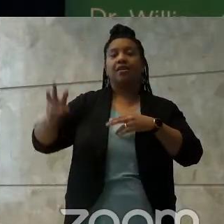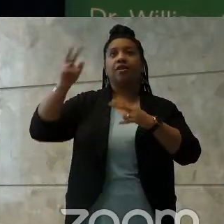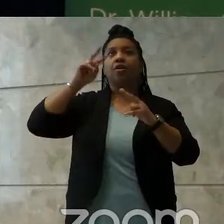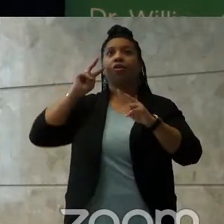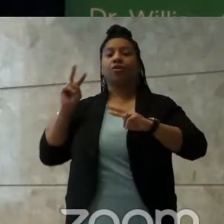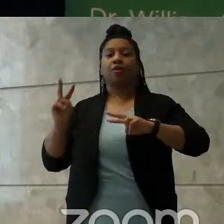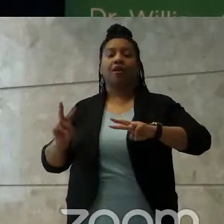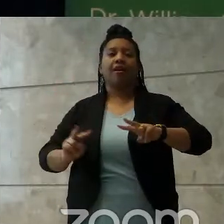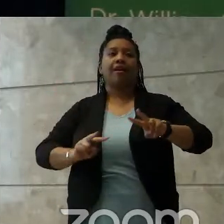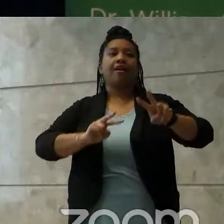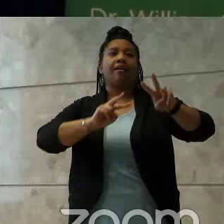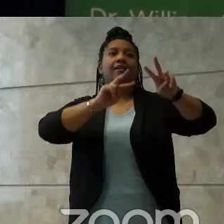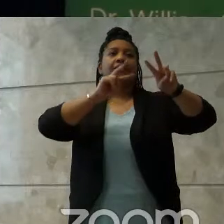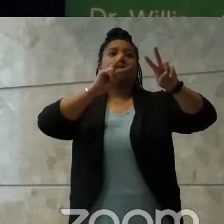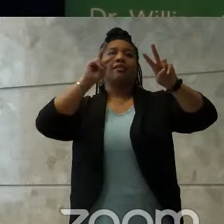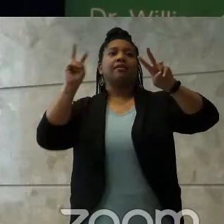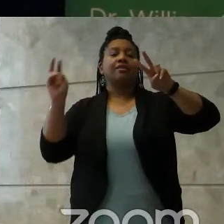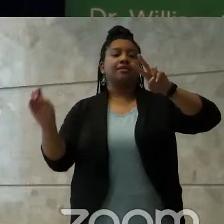Facing the